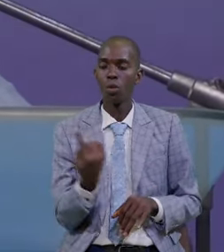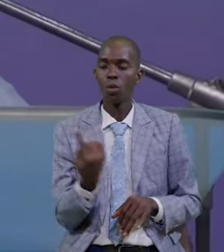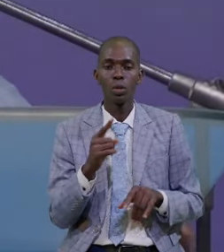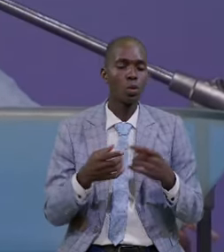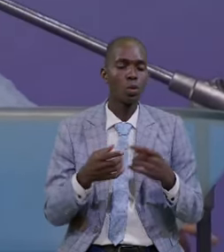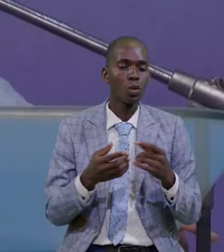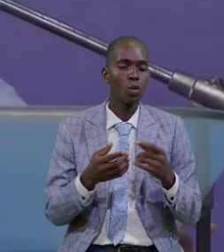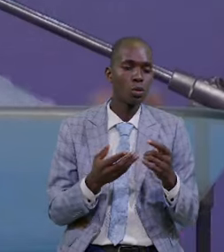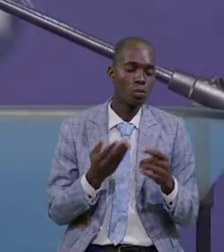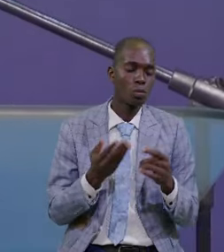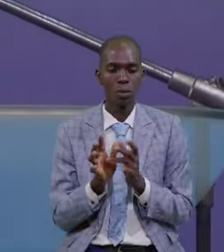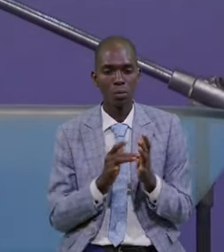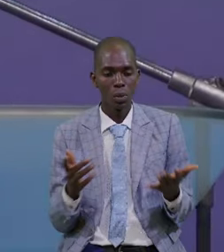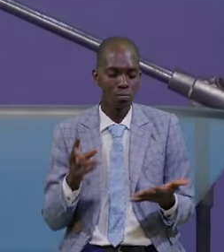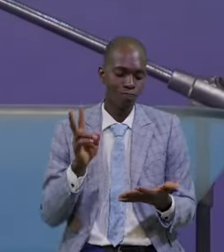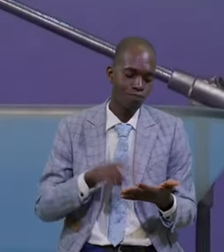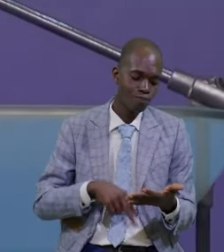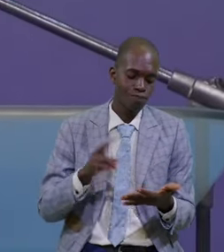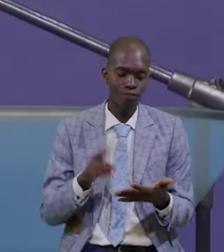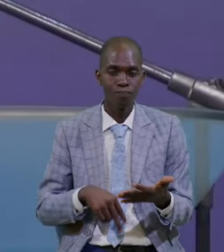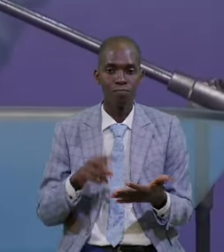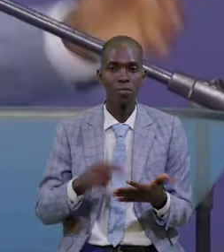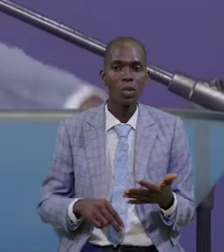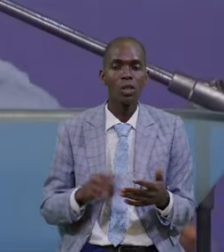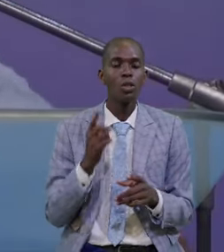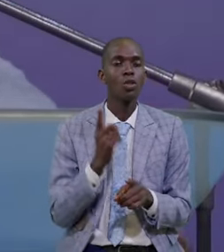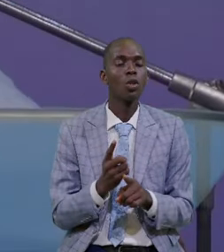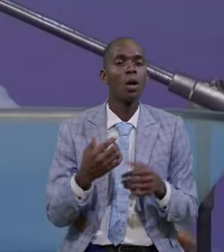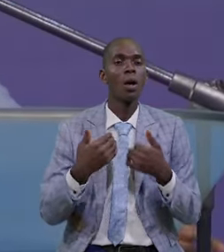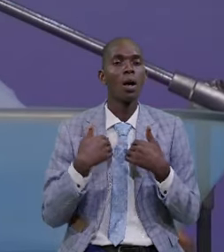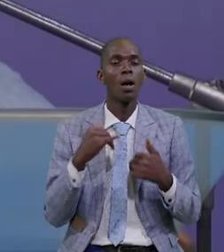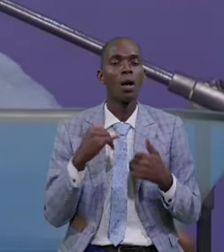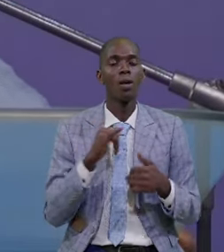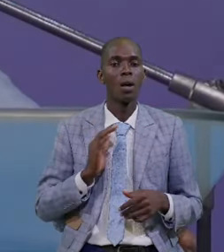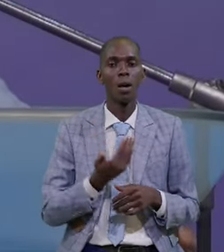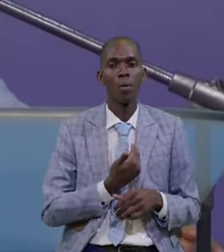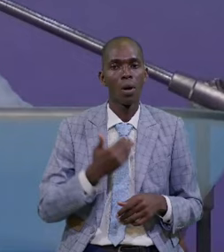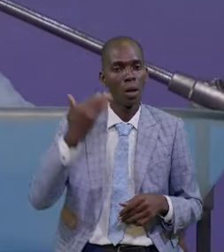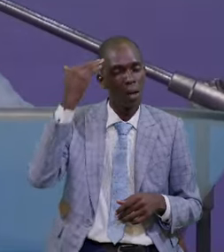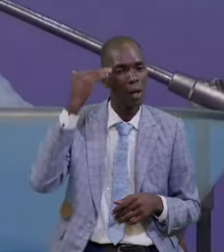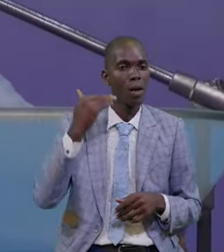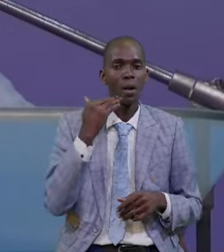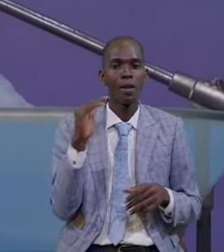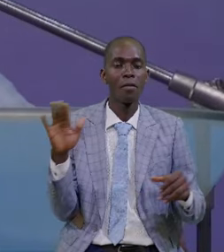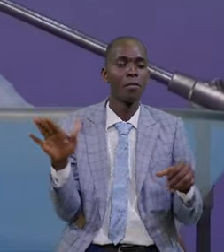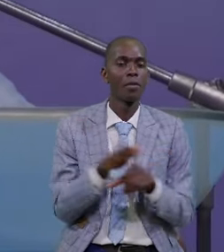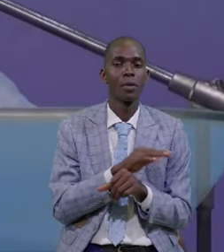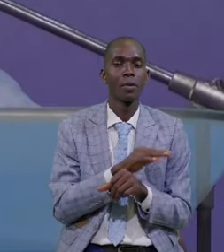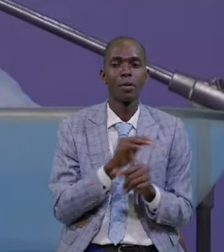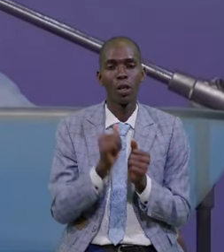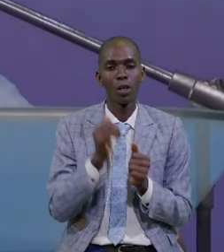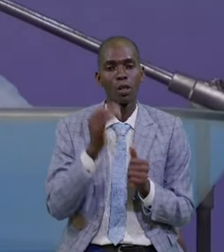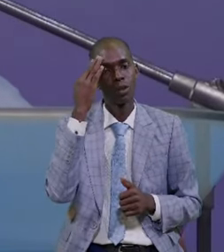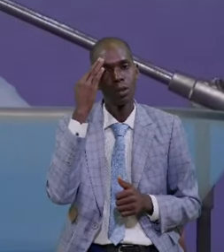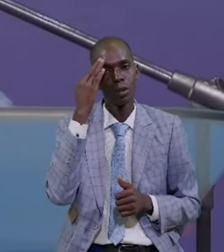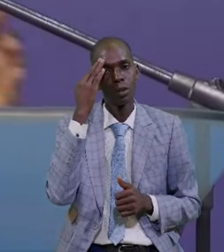Bible, just having our head entertained by the